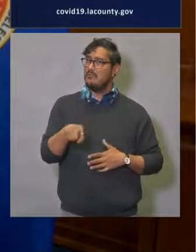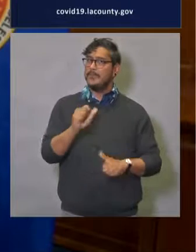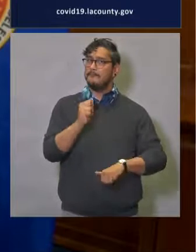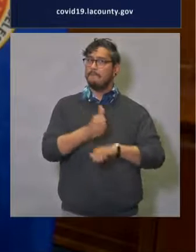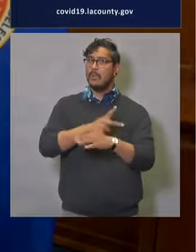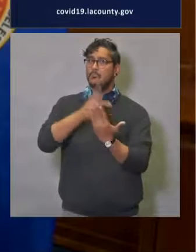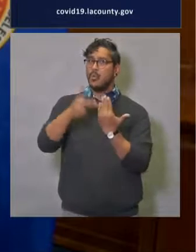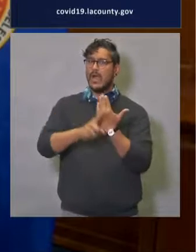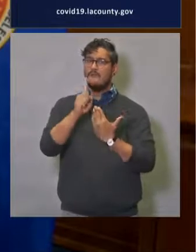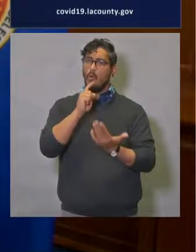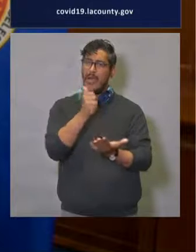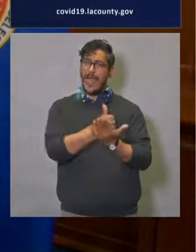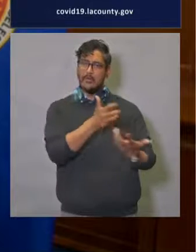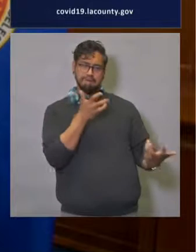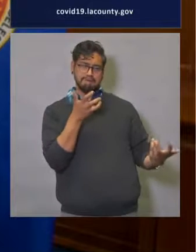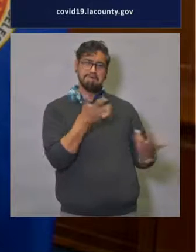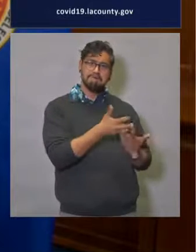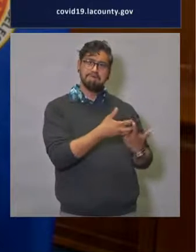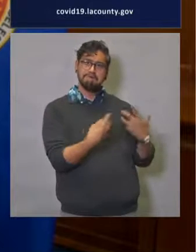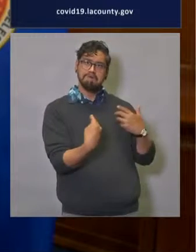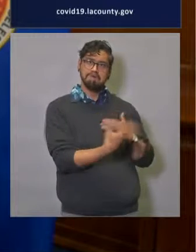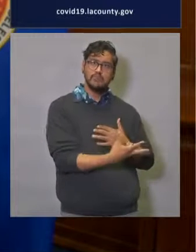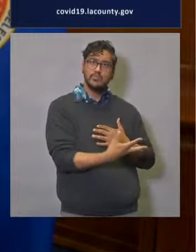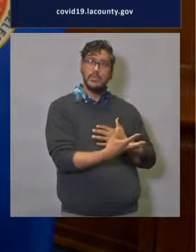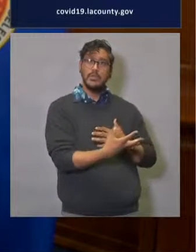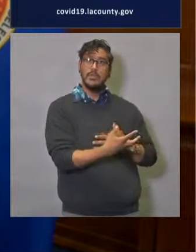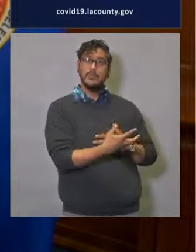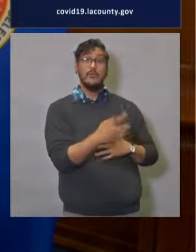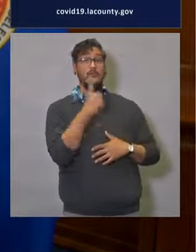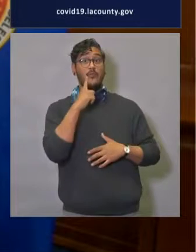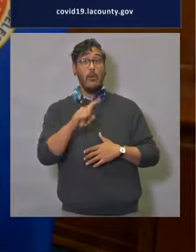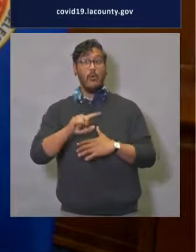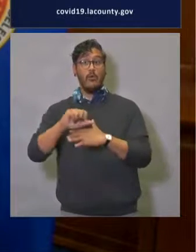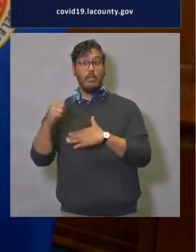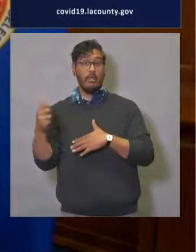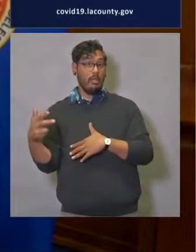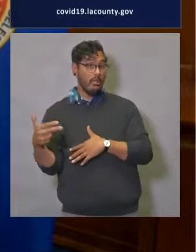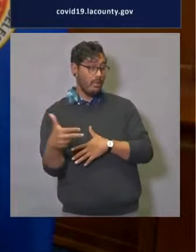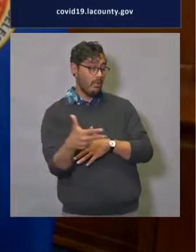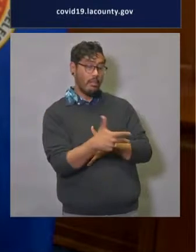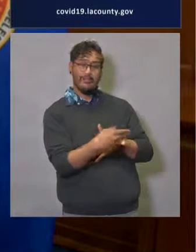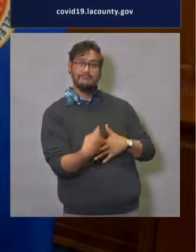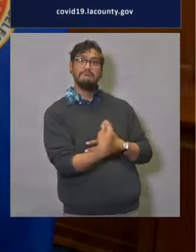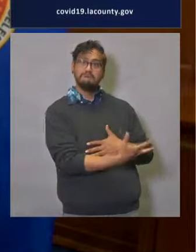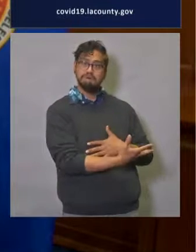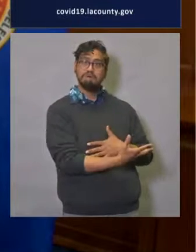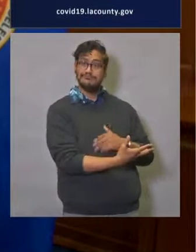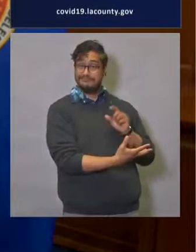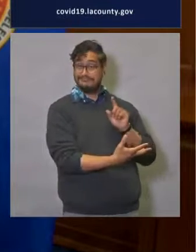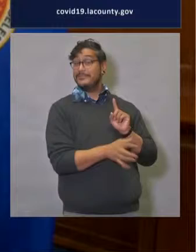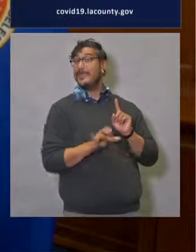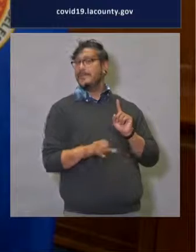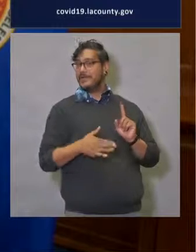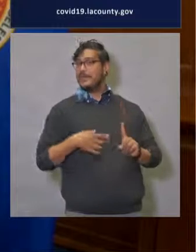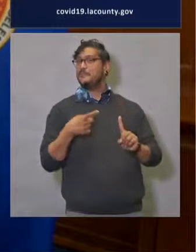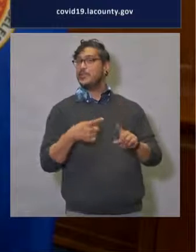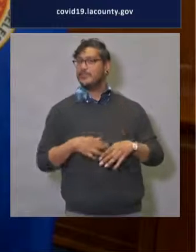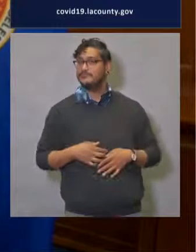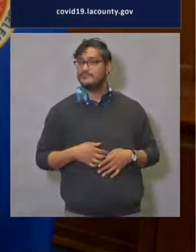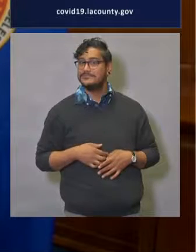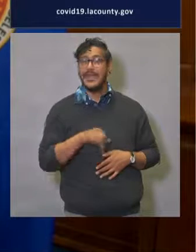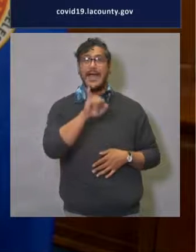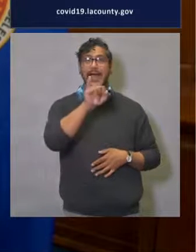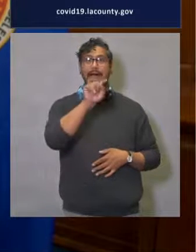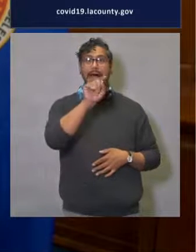meet these homebound adults where they live and bring the vaccines to them, which is exactly what I intend to do with item 13